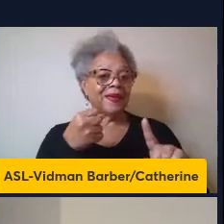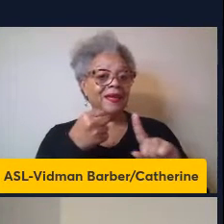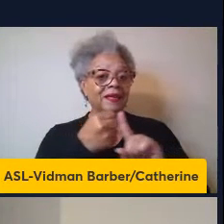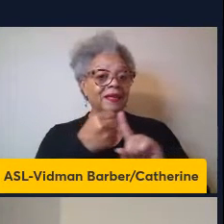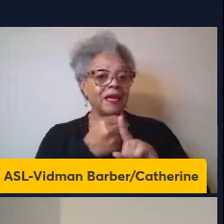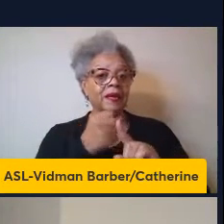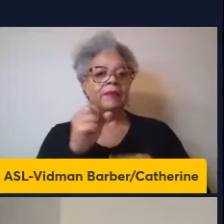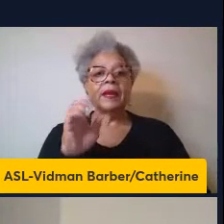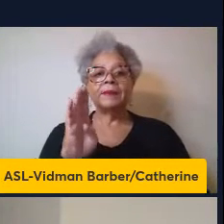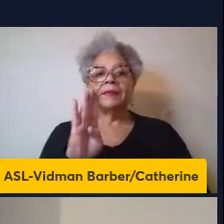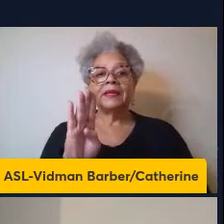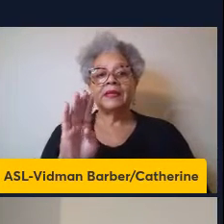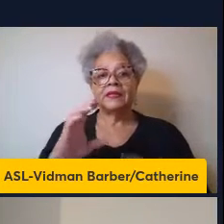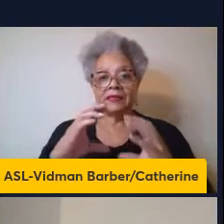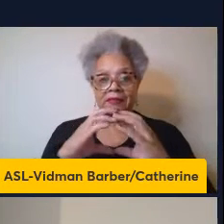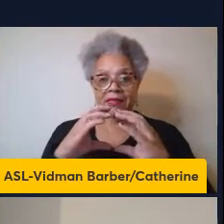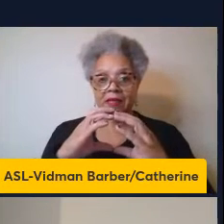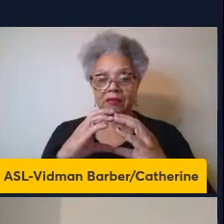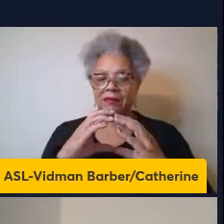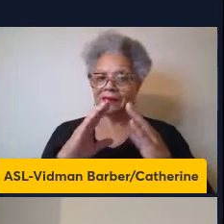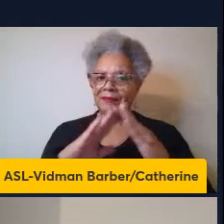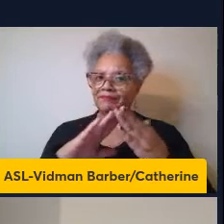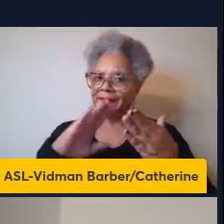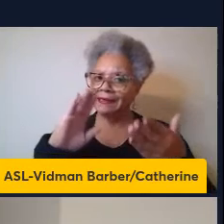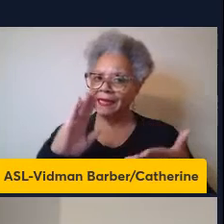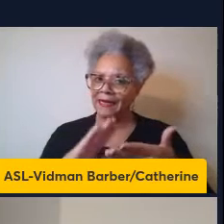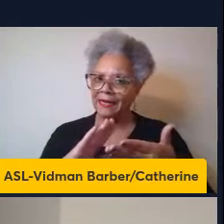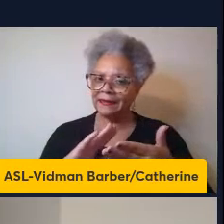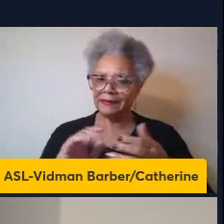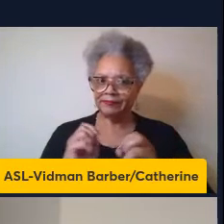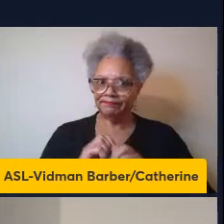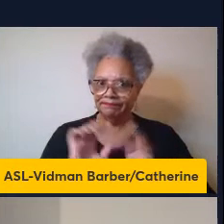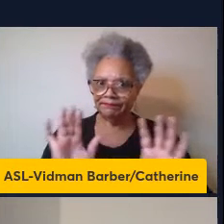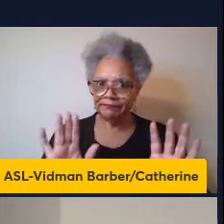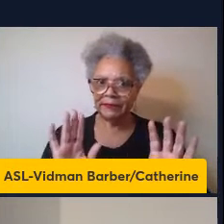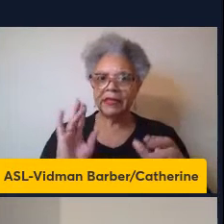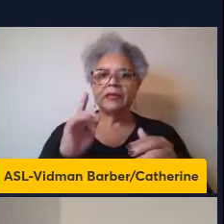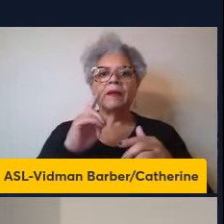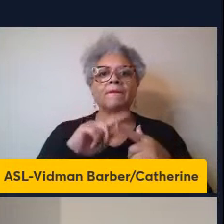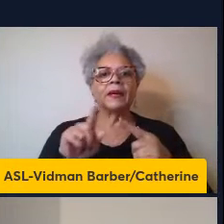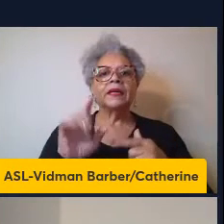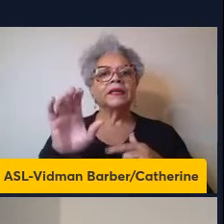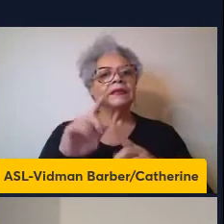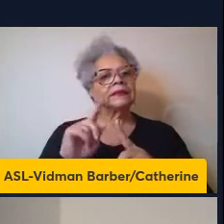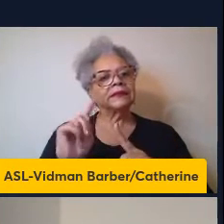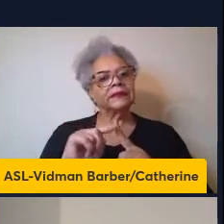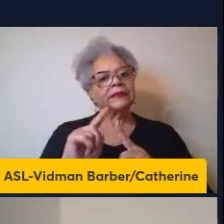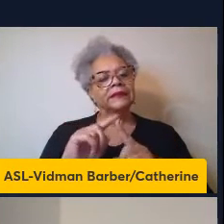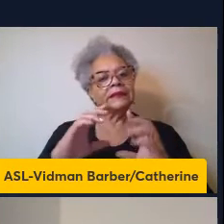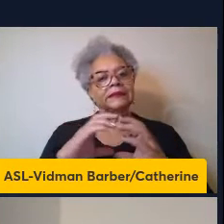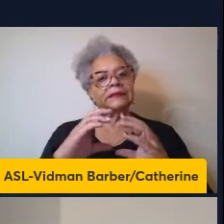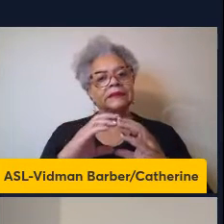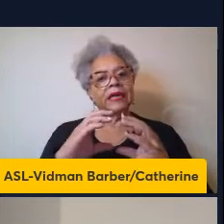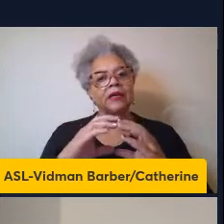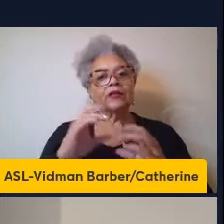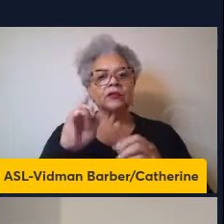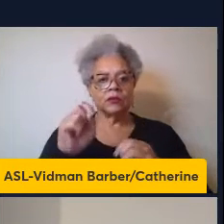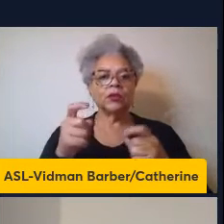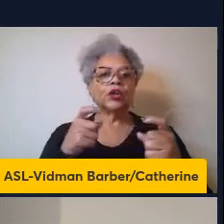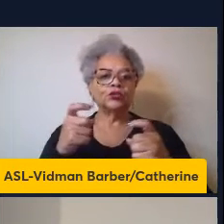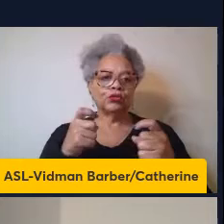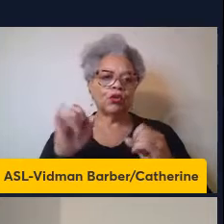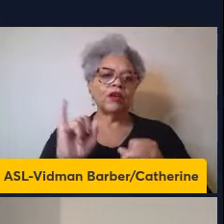is less definitive, although it's likely that B cells and antibodies will play a role in controlling infection,